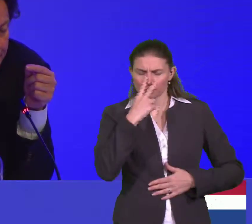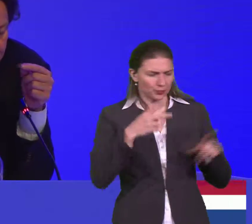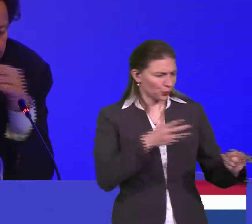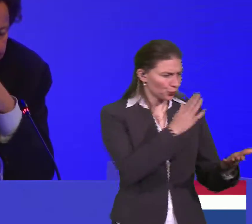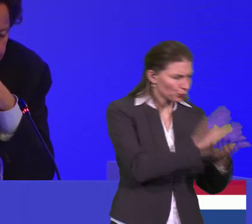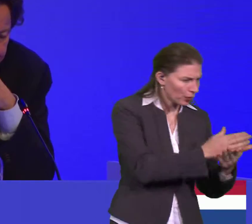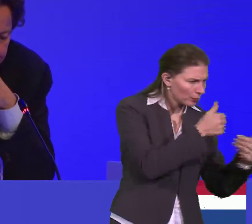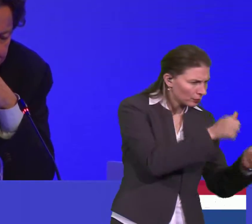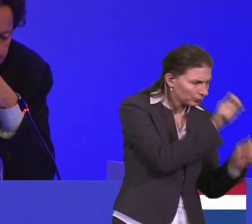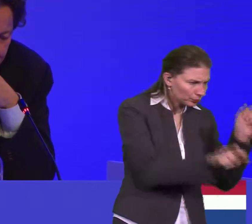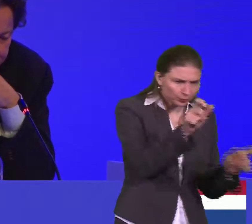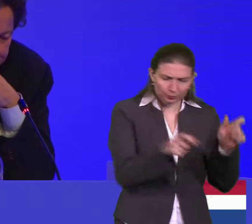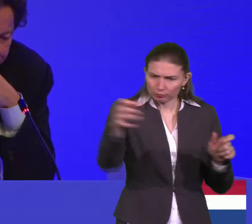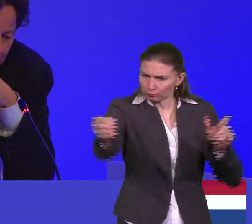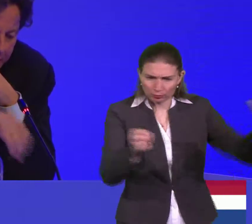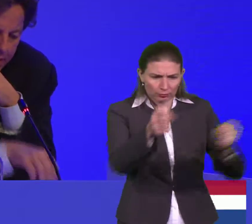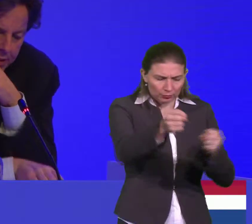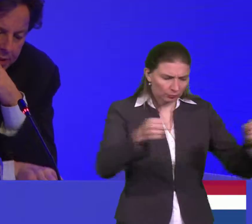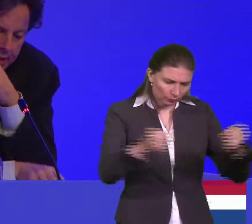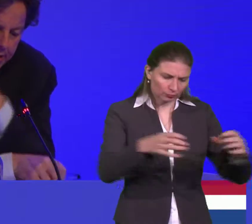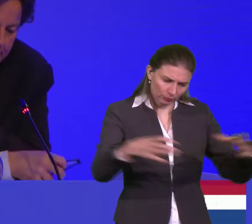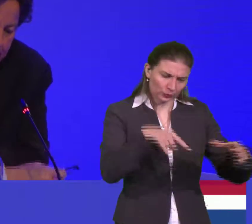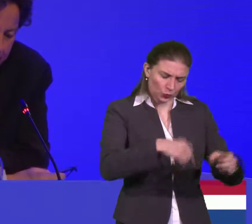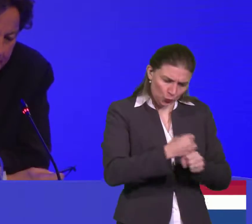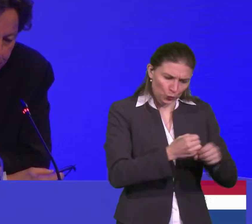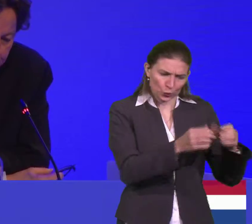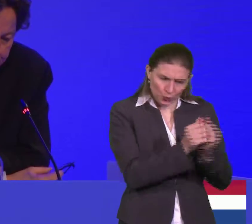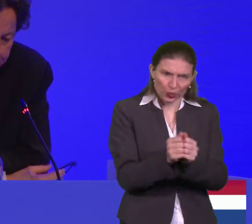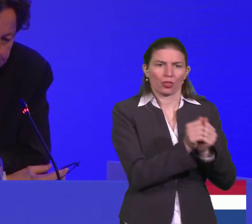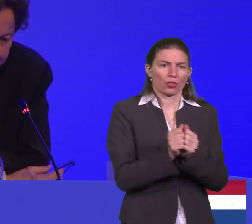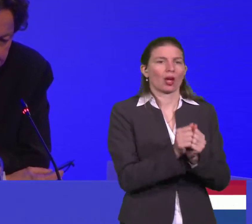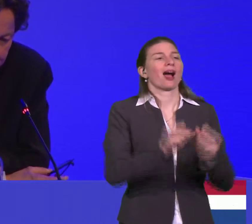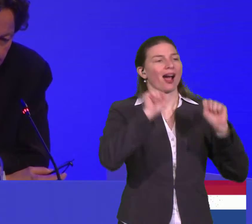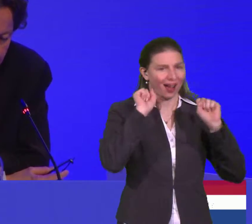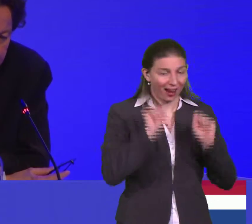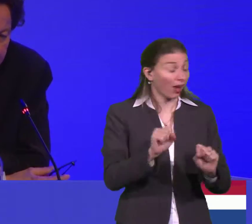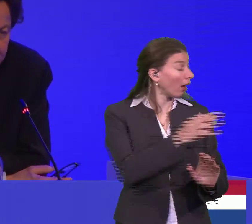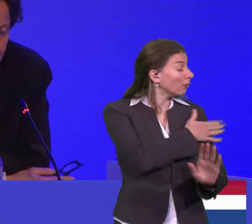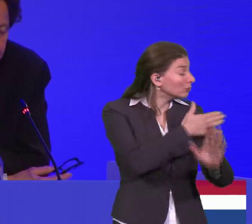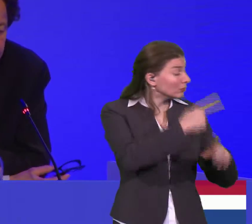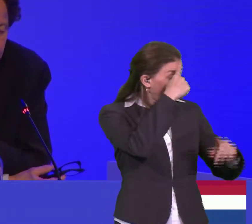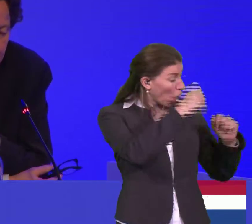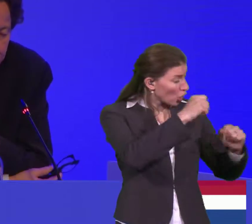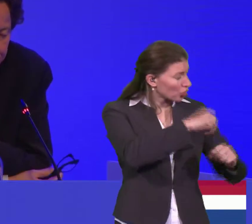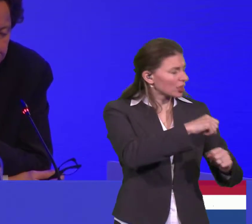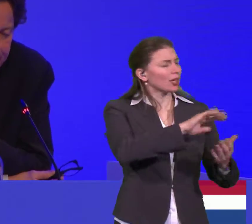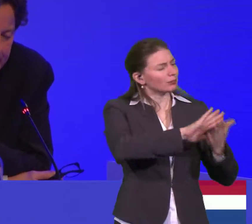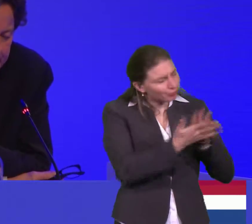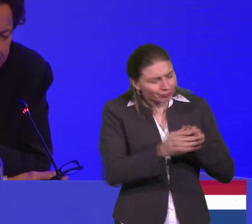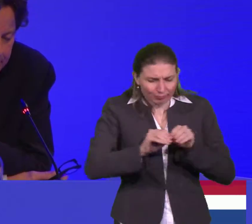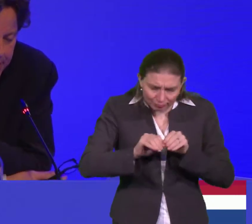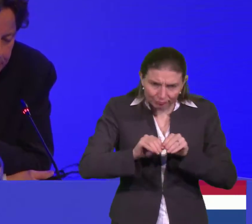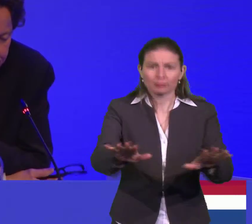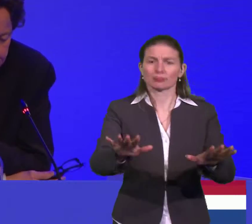to implement what has been agreed upon this issue. And let's not forget that we